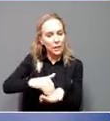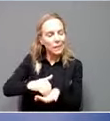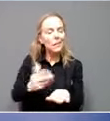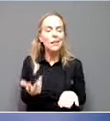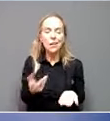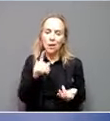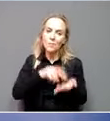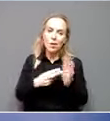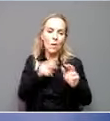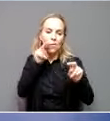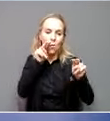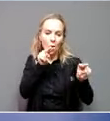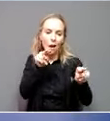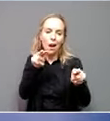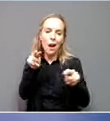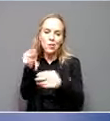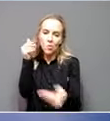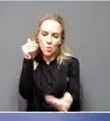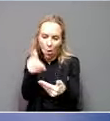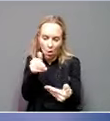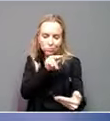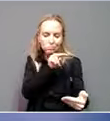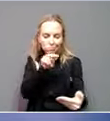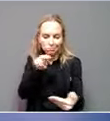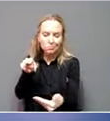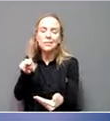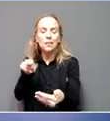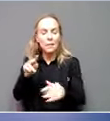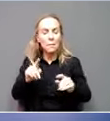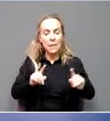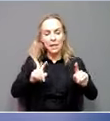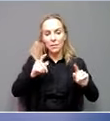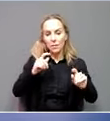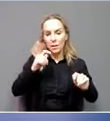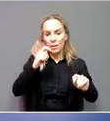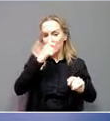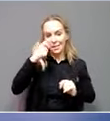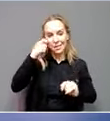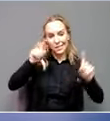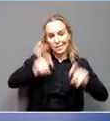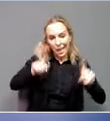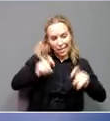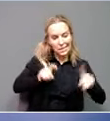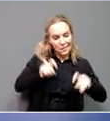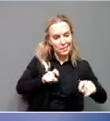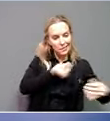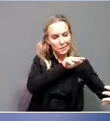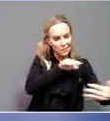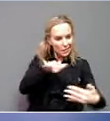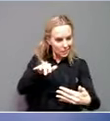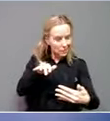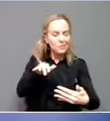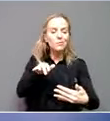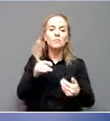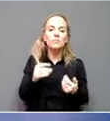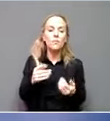very closely. Our testing has been fairly steady, so something real is happening. The question is